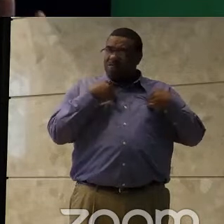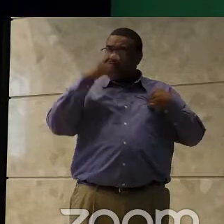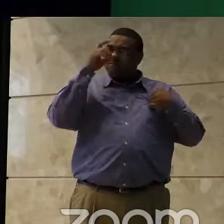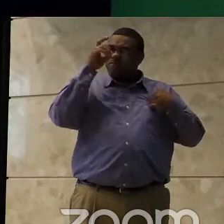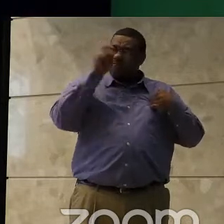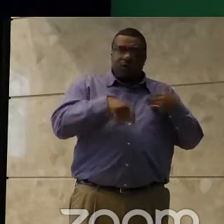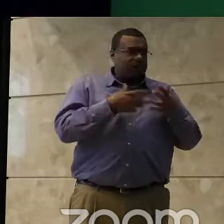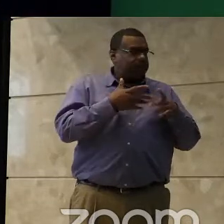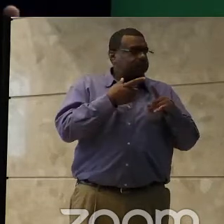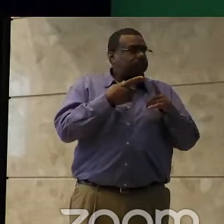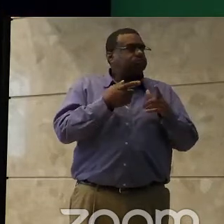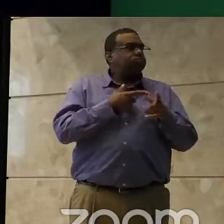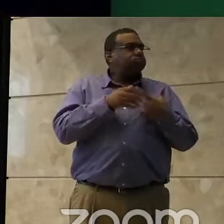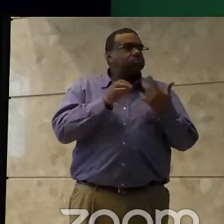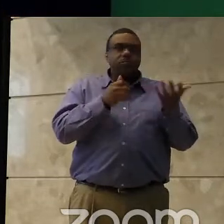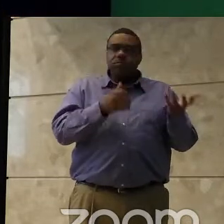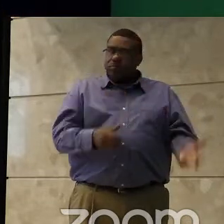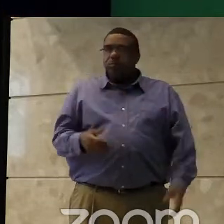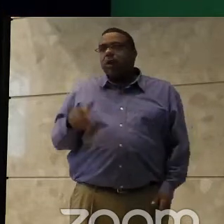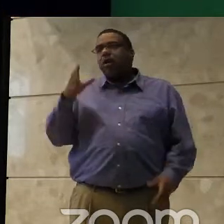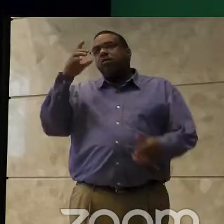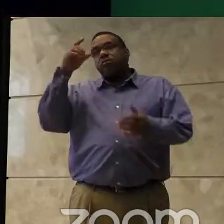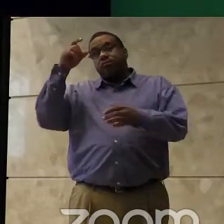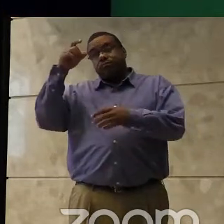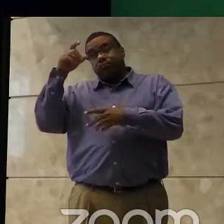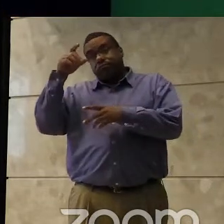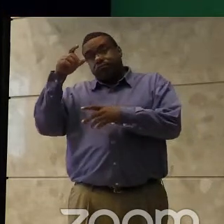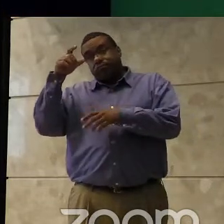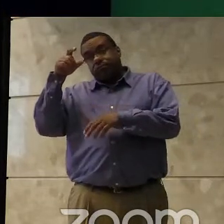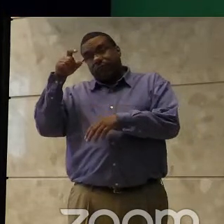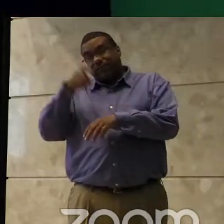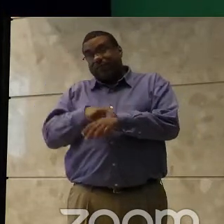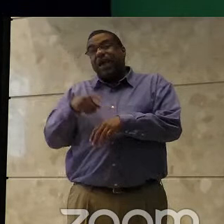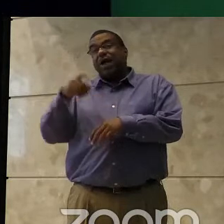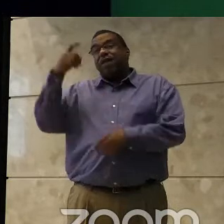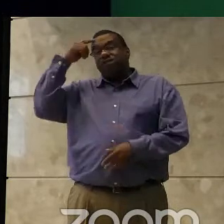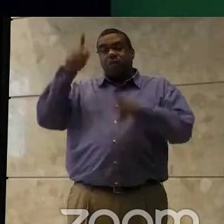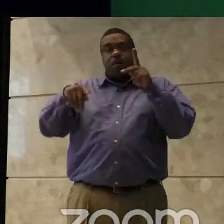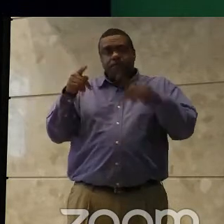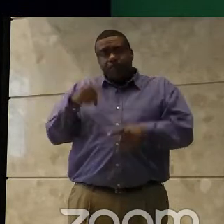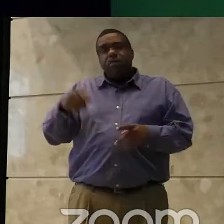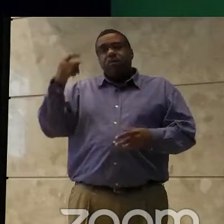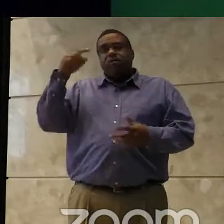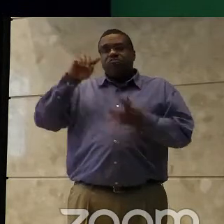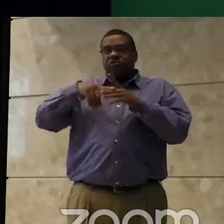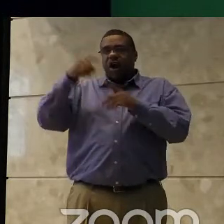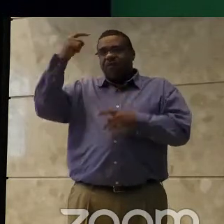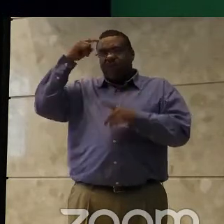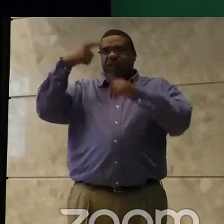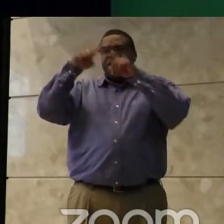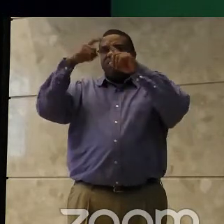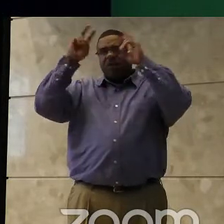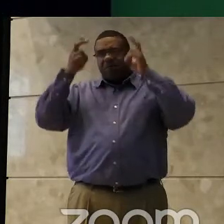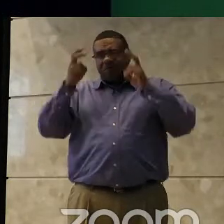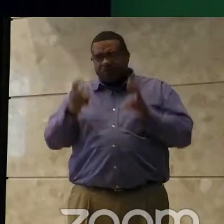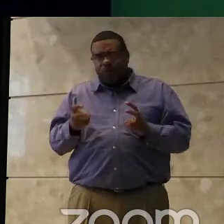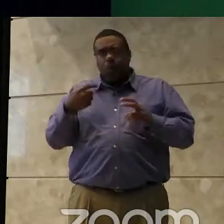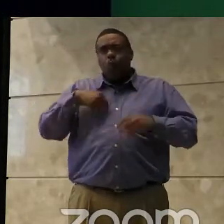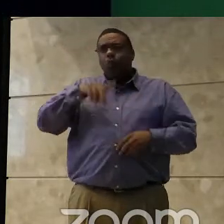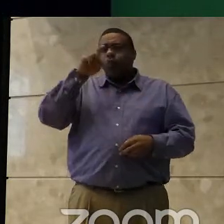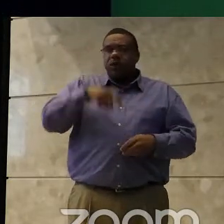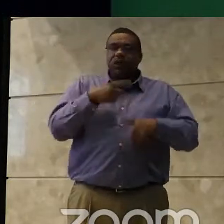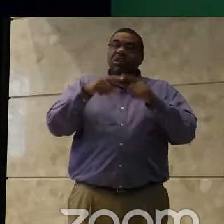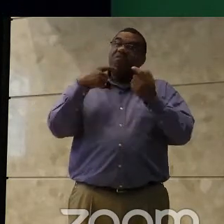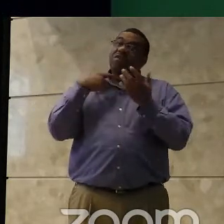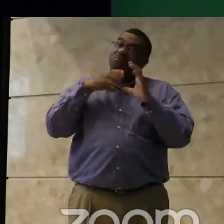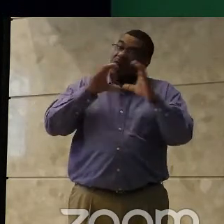took time to get people to think about those kinds of issues. We need the difficult conversations on our campus. Our theme was